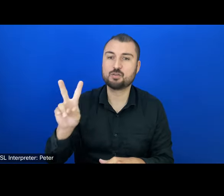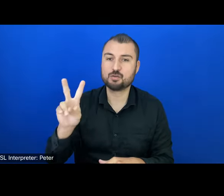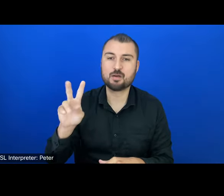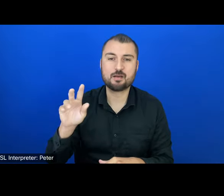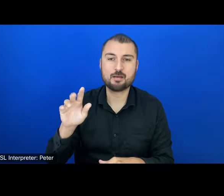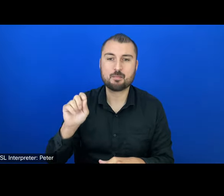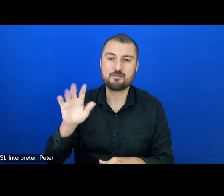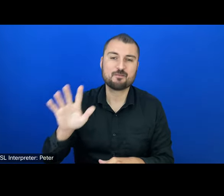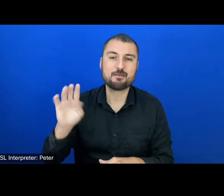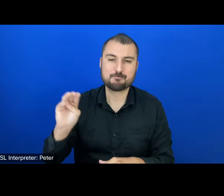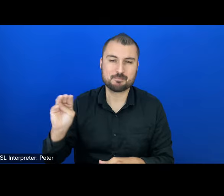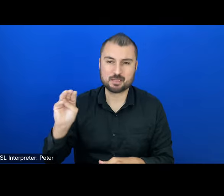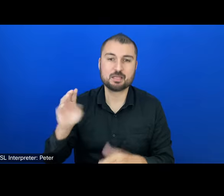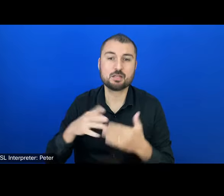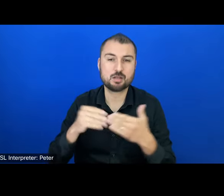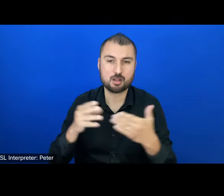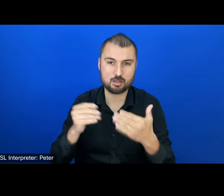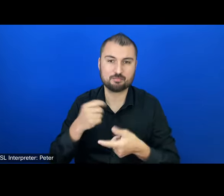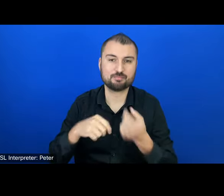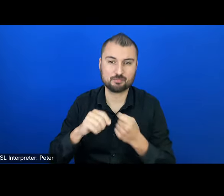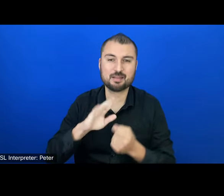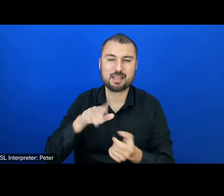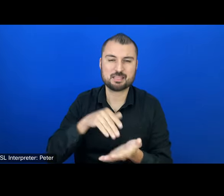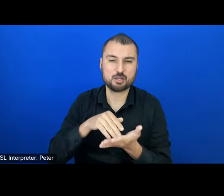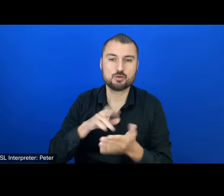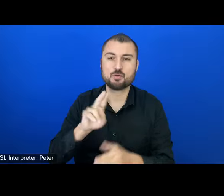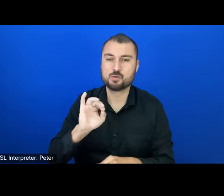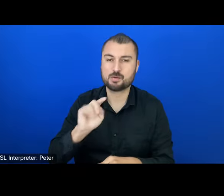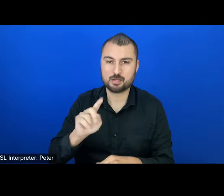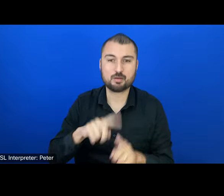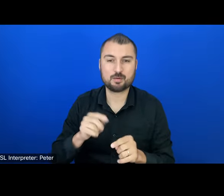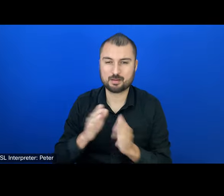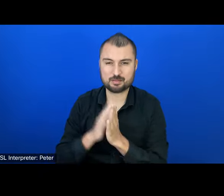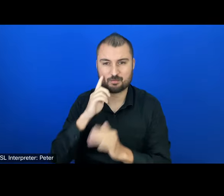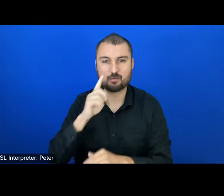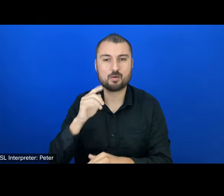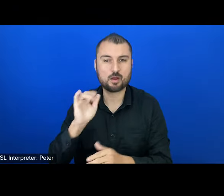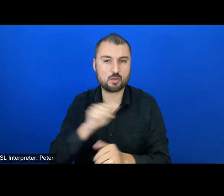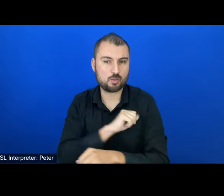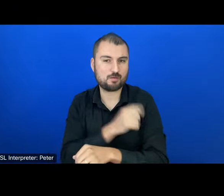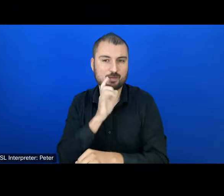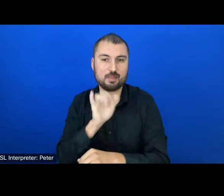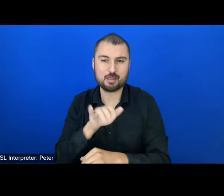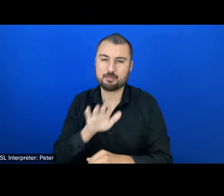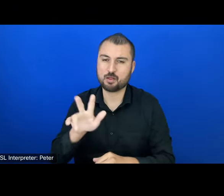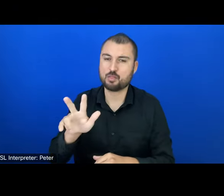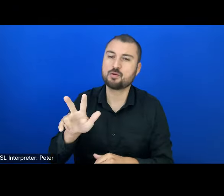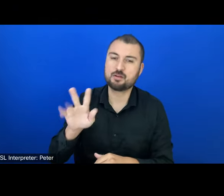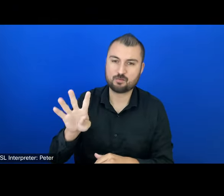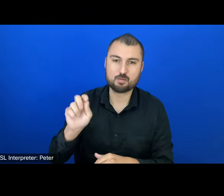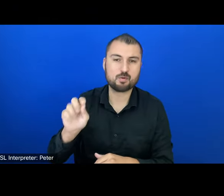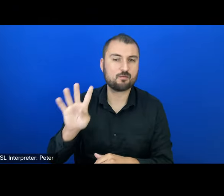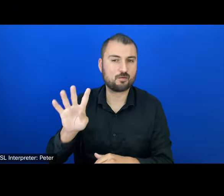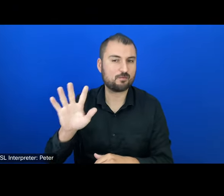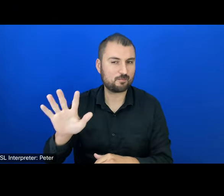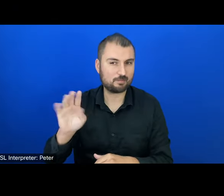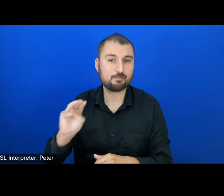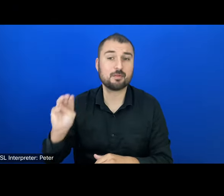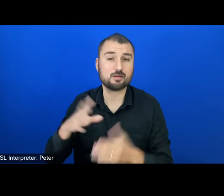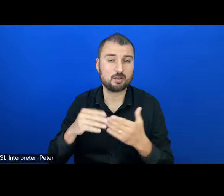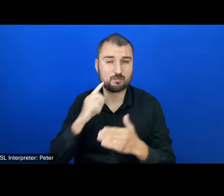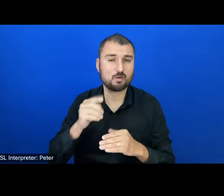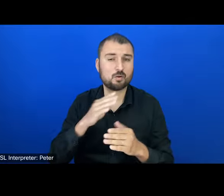the central unit. We're asking bonding authority for that. That is roughly $34.45 million over a